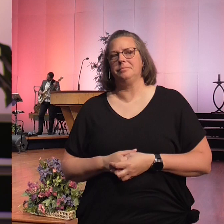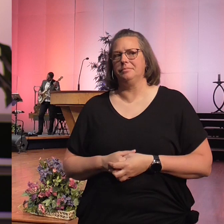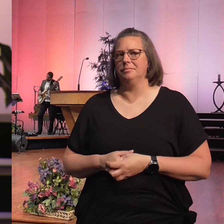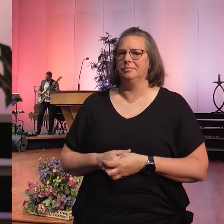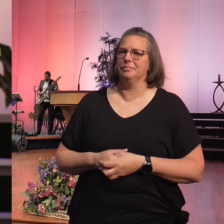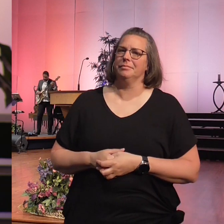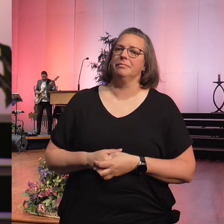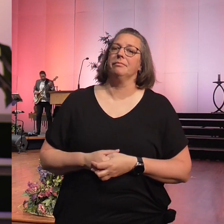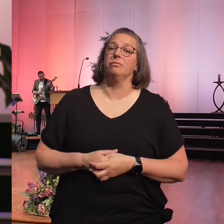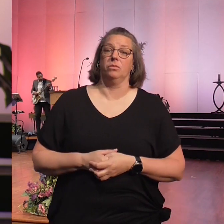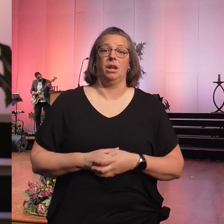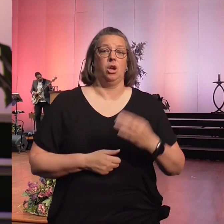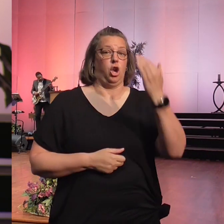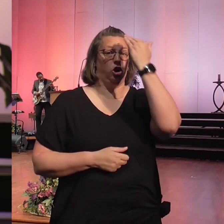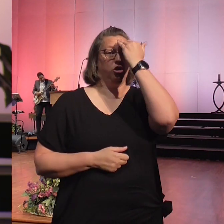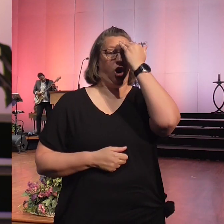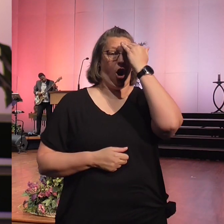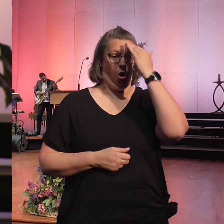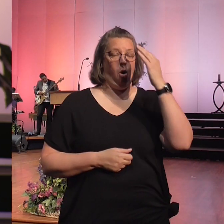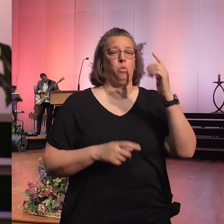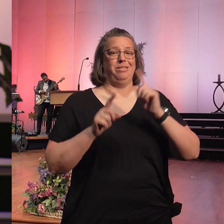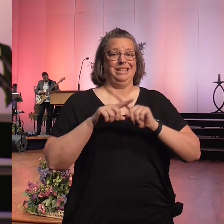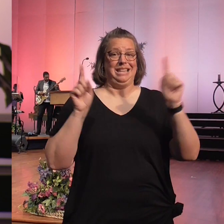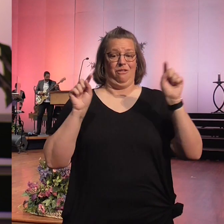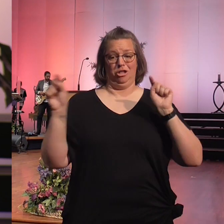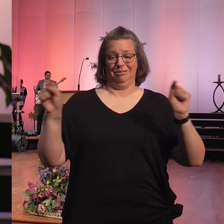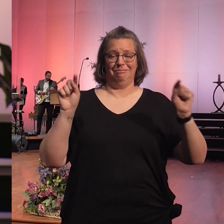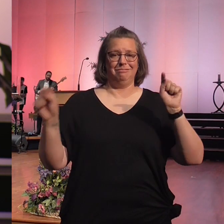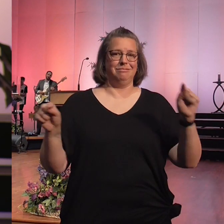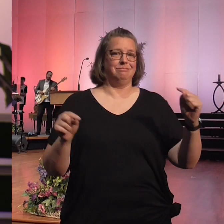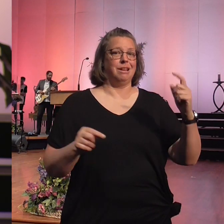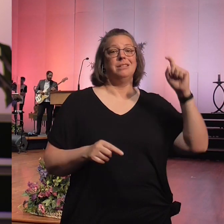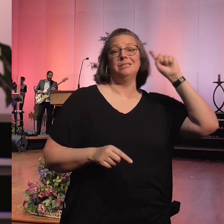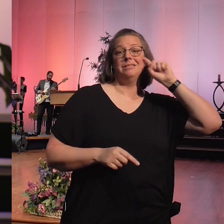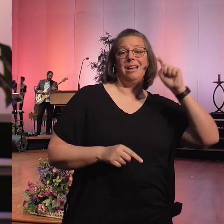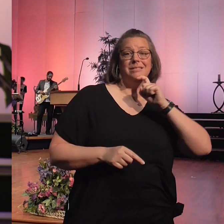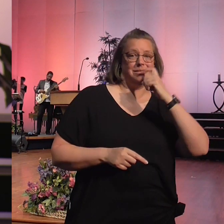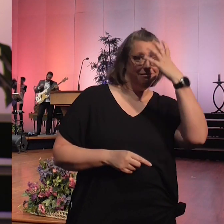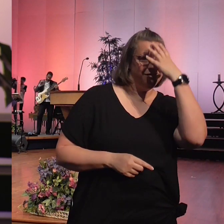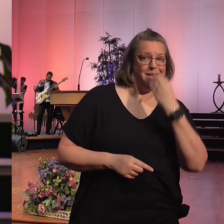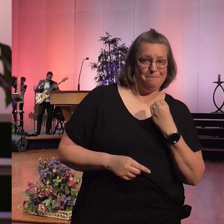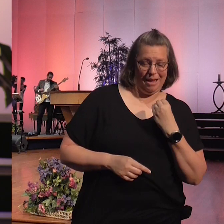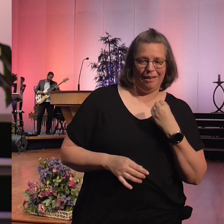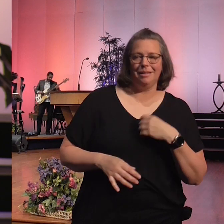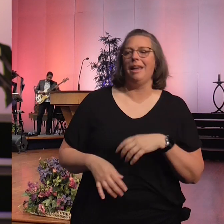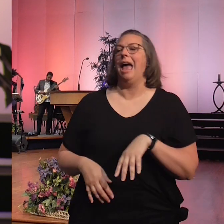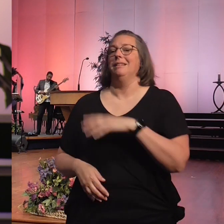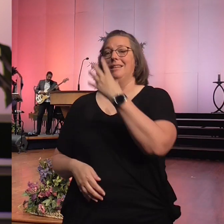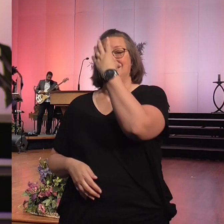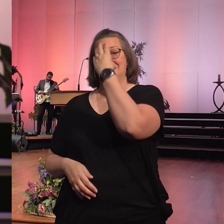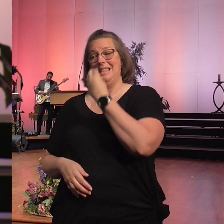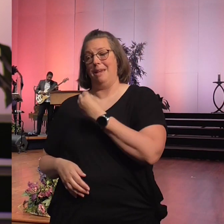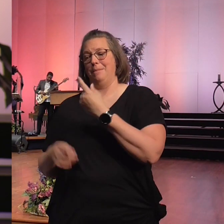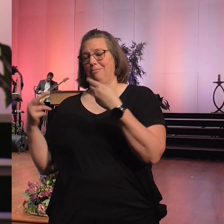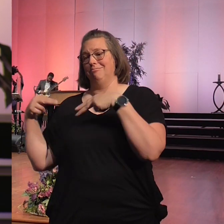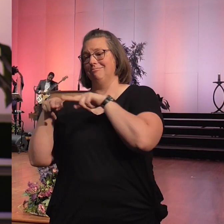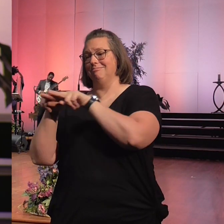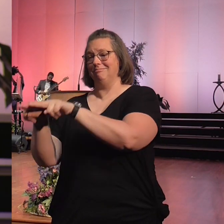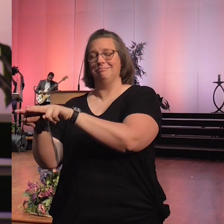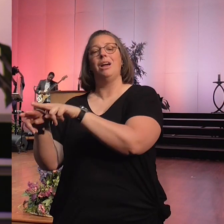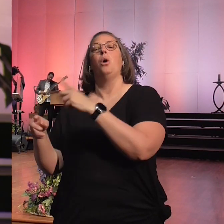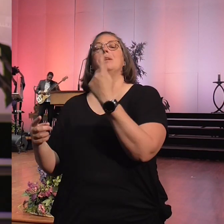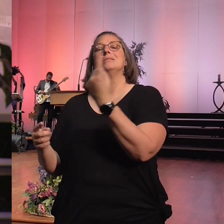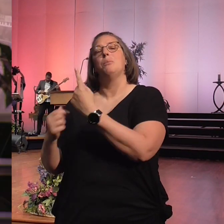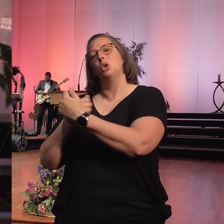Know the difference between sleeping with someone and sleeping with someone you